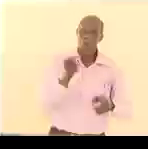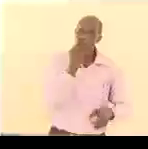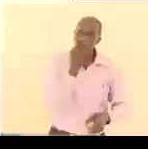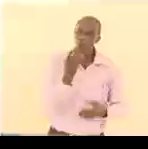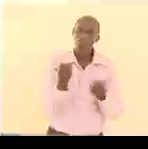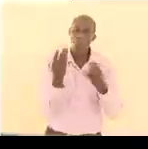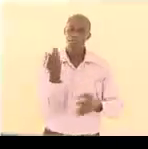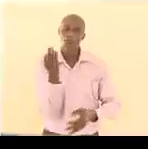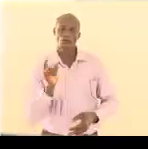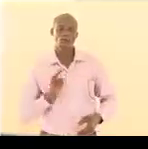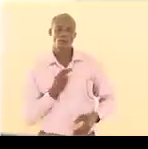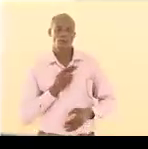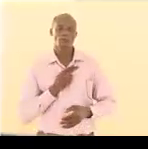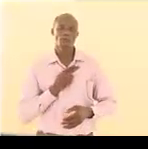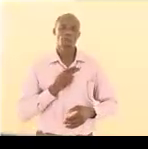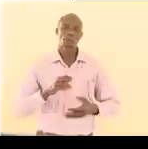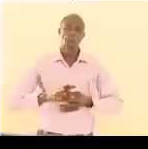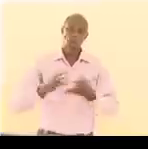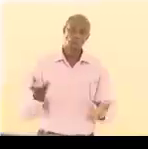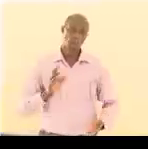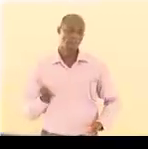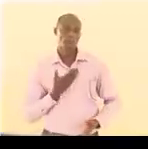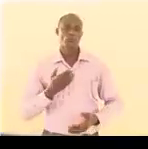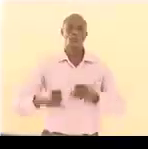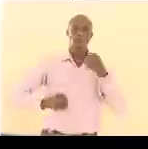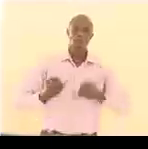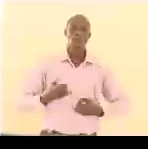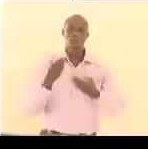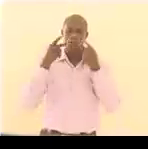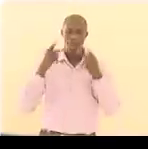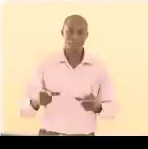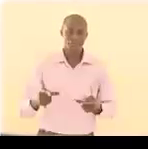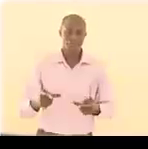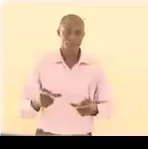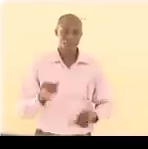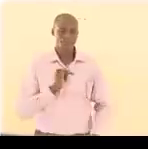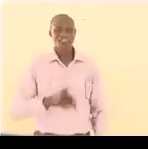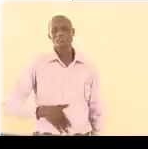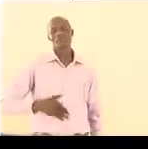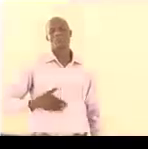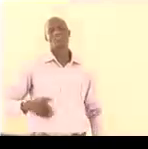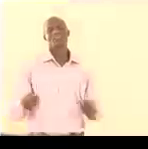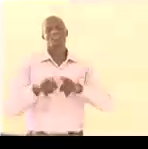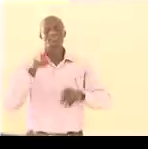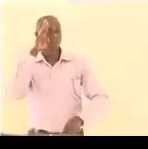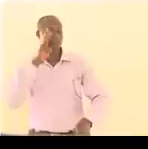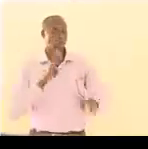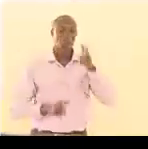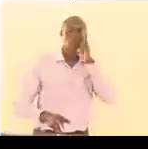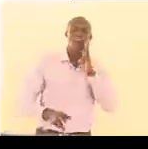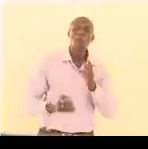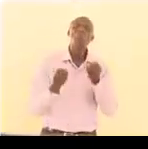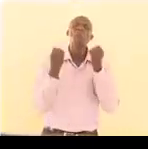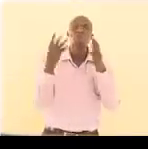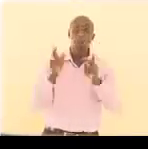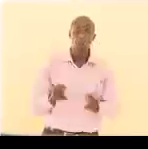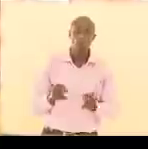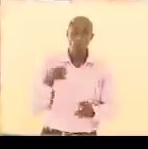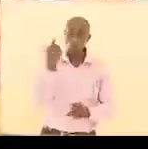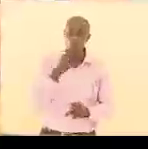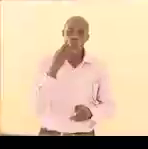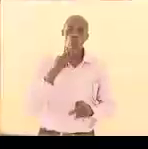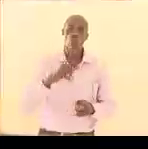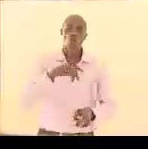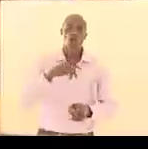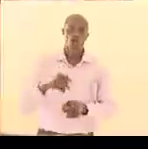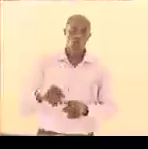Like Thomas, many of us lose our joy and our peace. I mean, when I just feel like crying for a lot of people